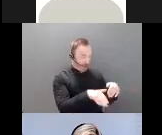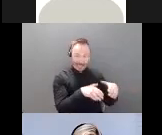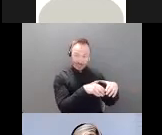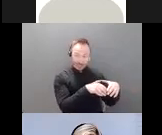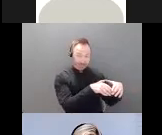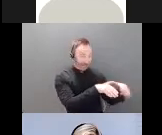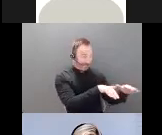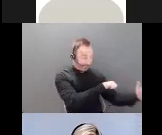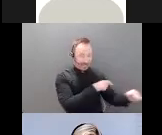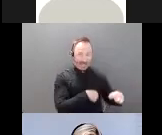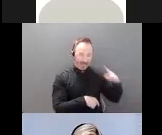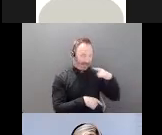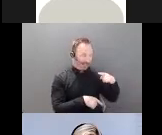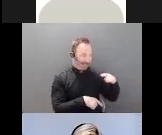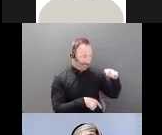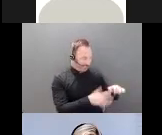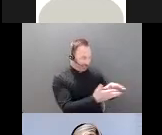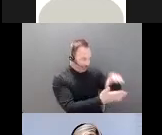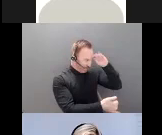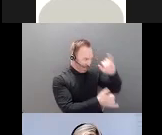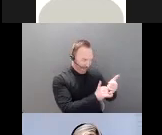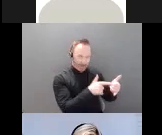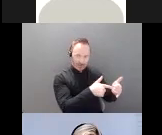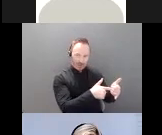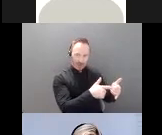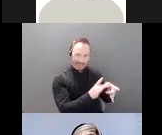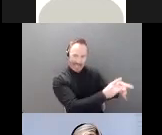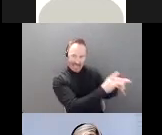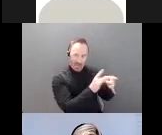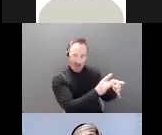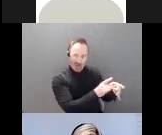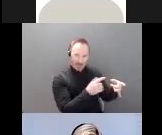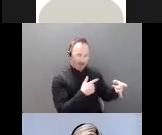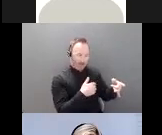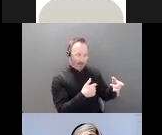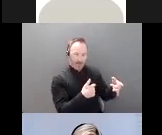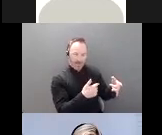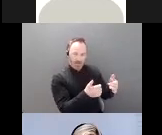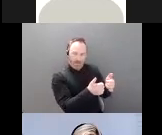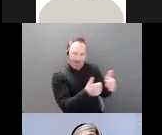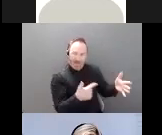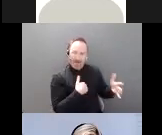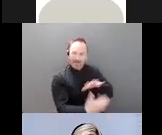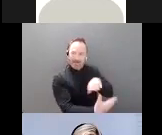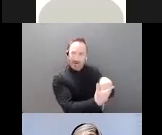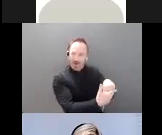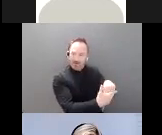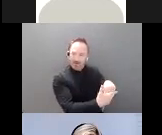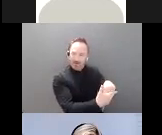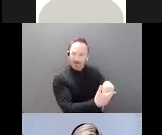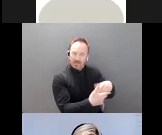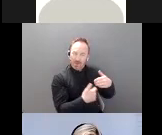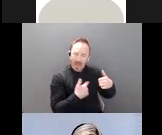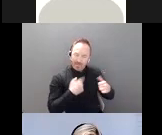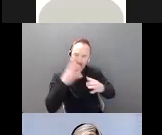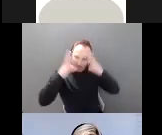again. So how do I help them be as creative as they can so that they're self-sufficient? And that